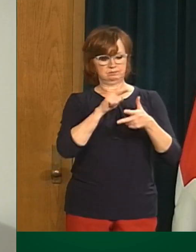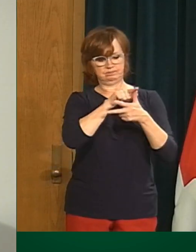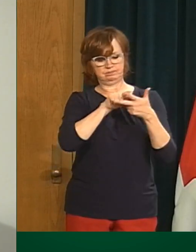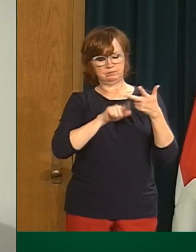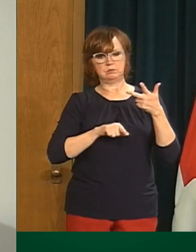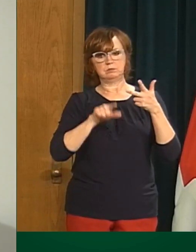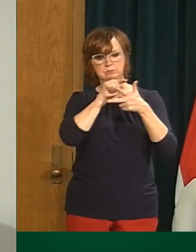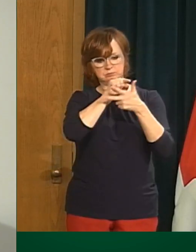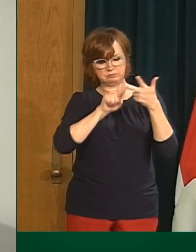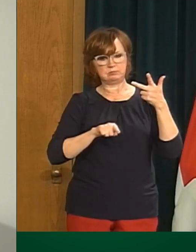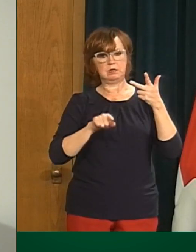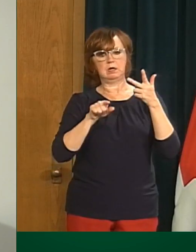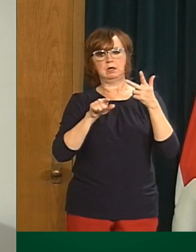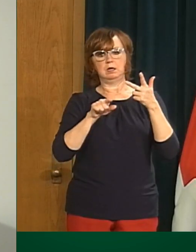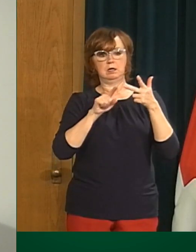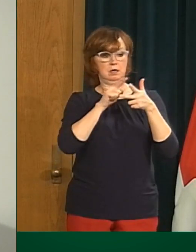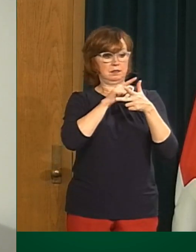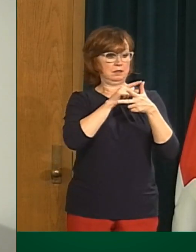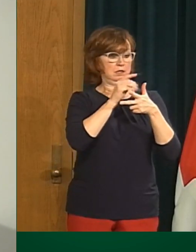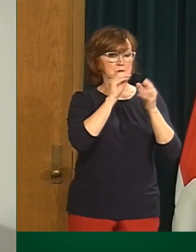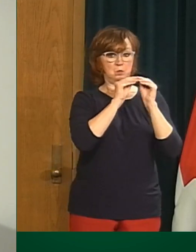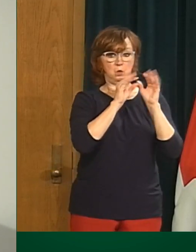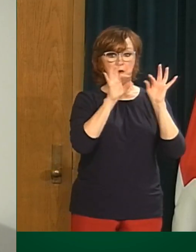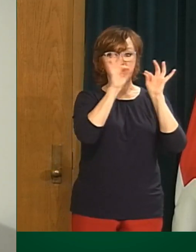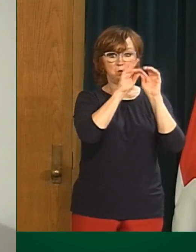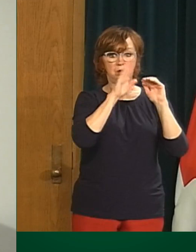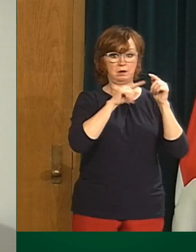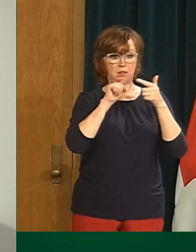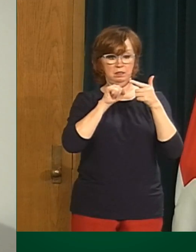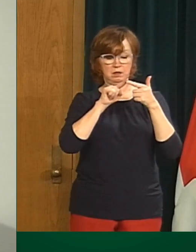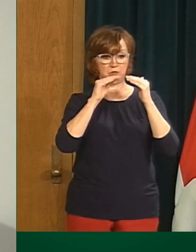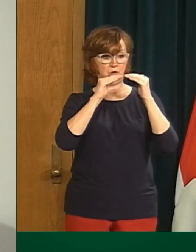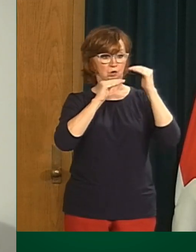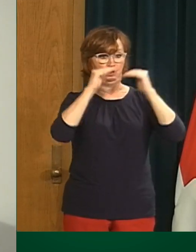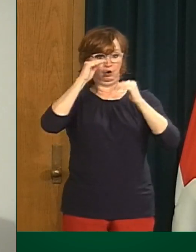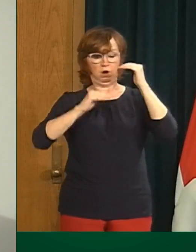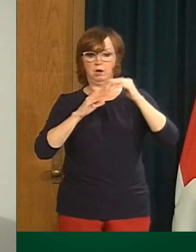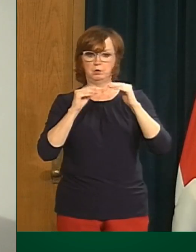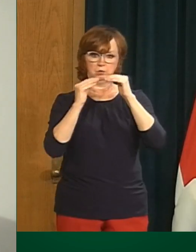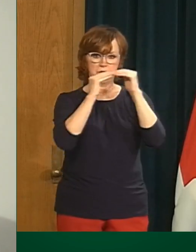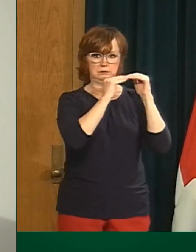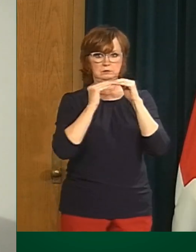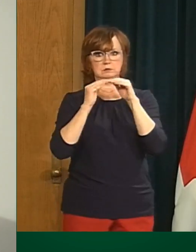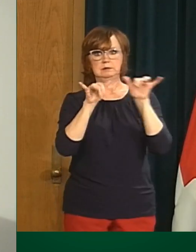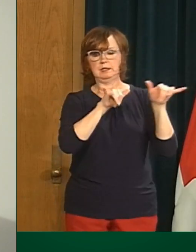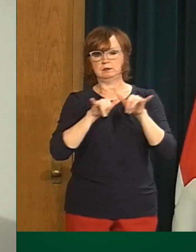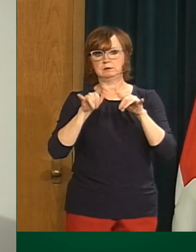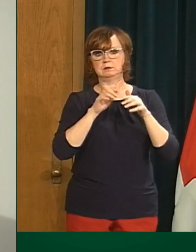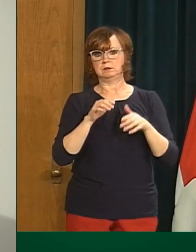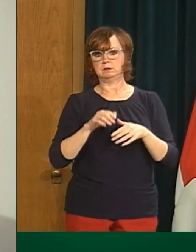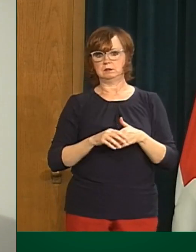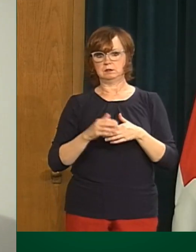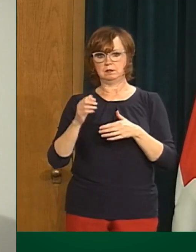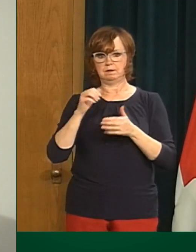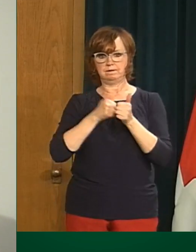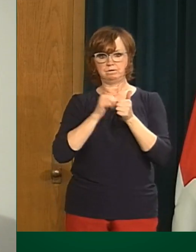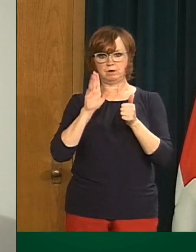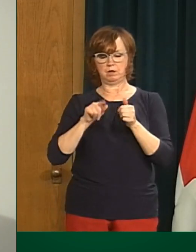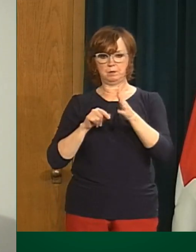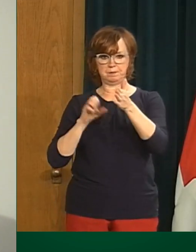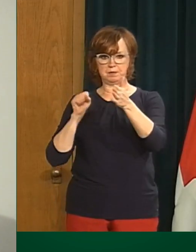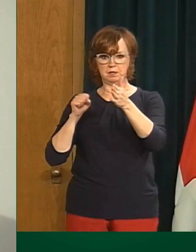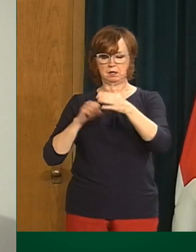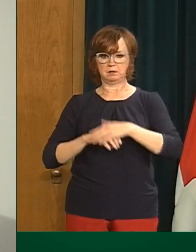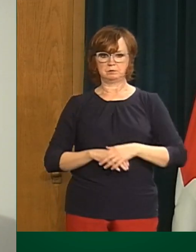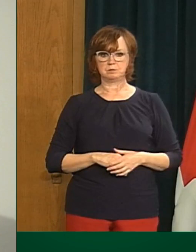in synergy, and they are essential now, and they will be essential moving into the future. Follow-up, Seth? Yeah,